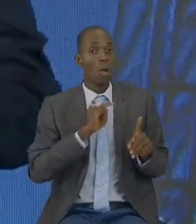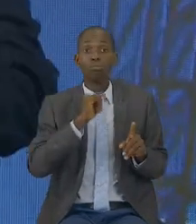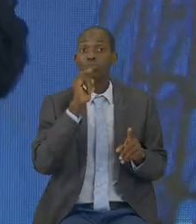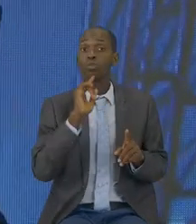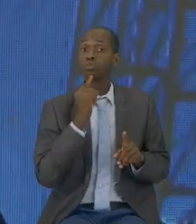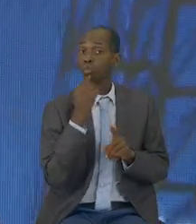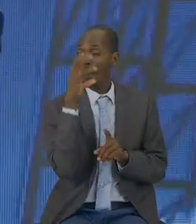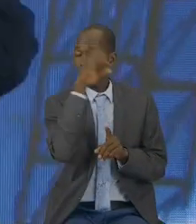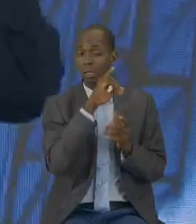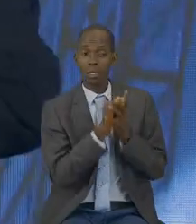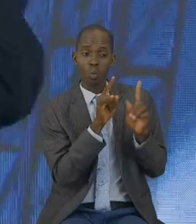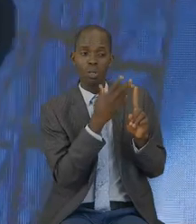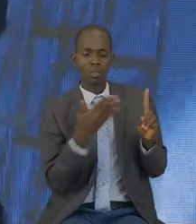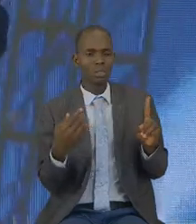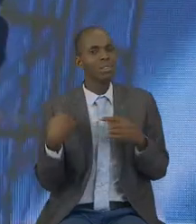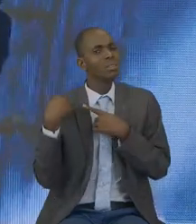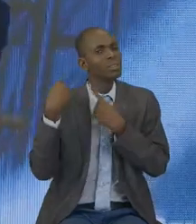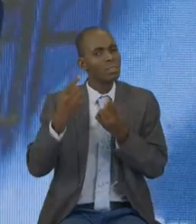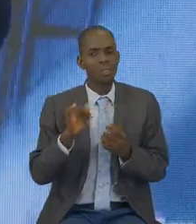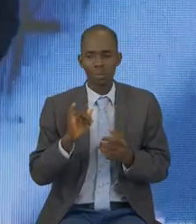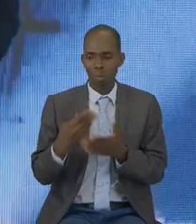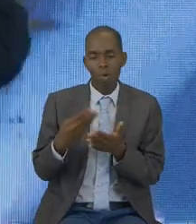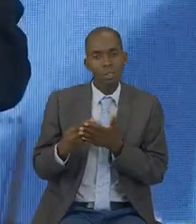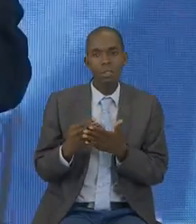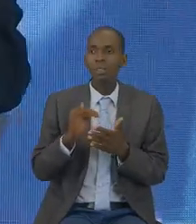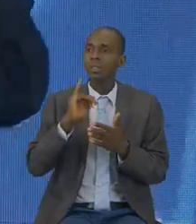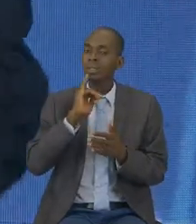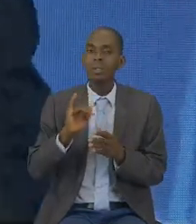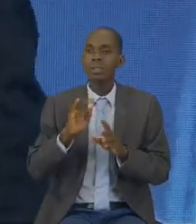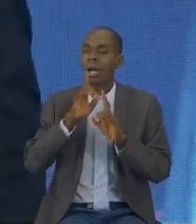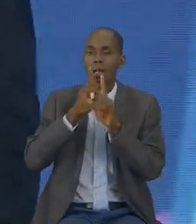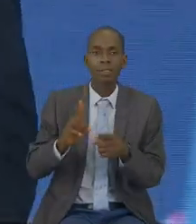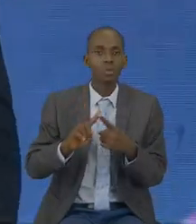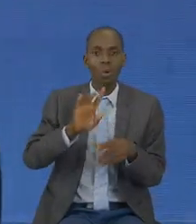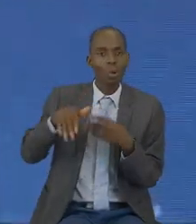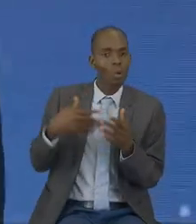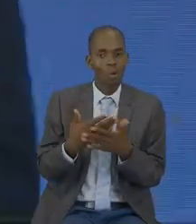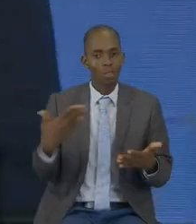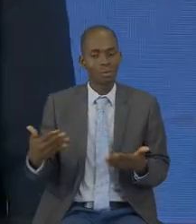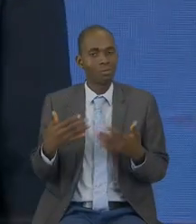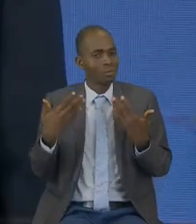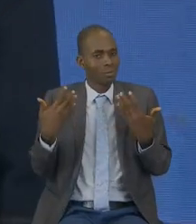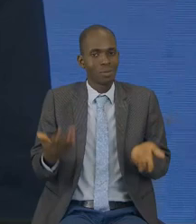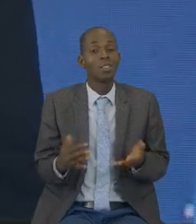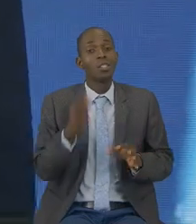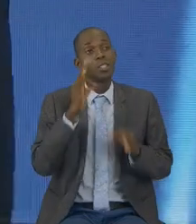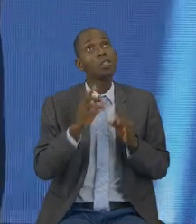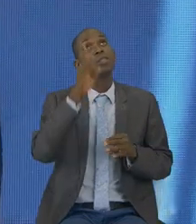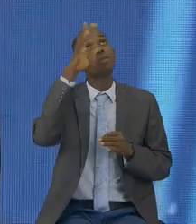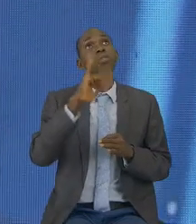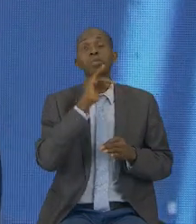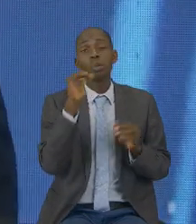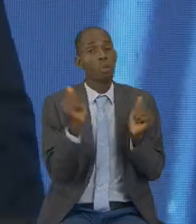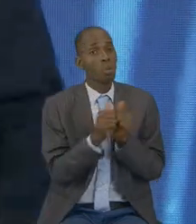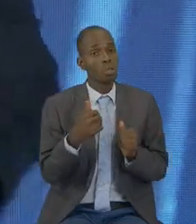matters, and I have all the money that answers all my requests, even though the Almighty is not there, Christ